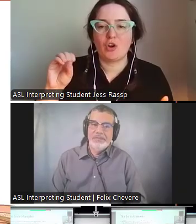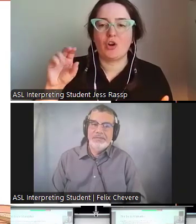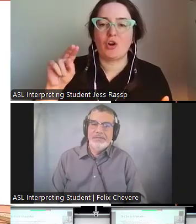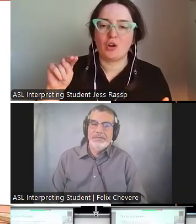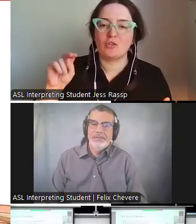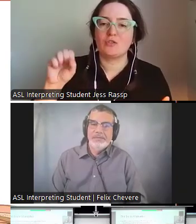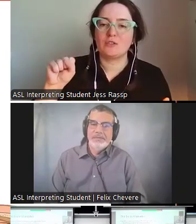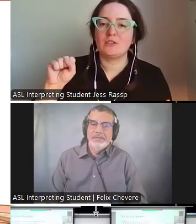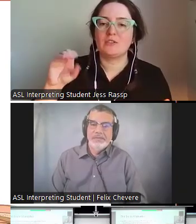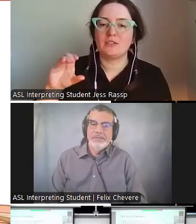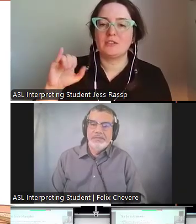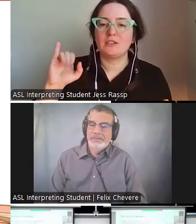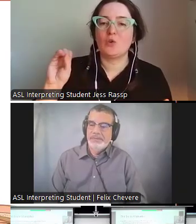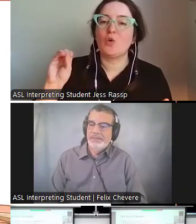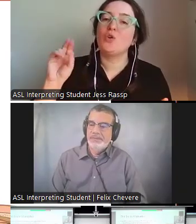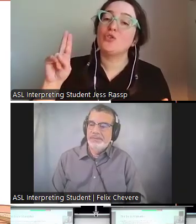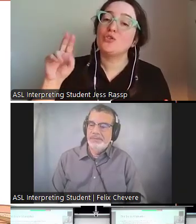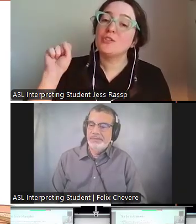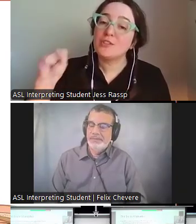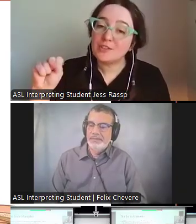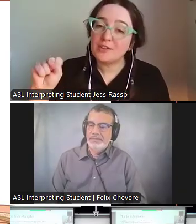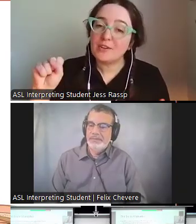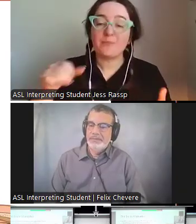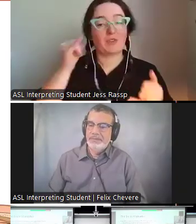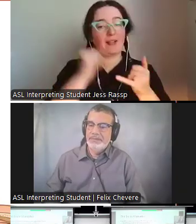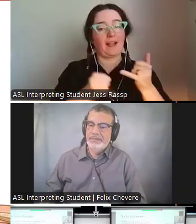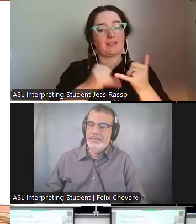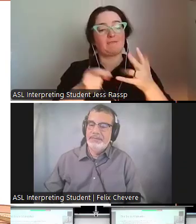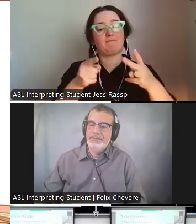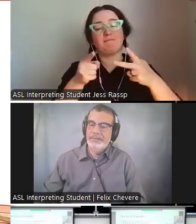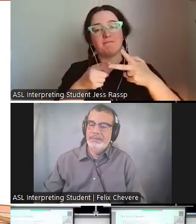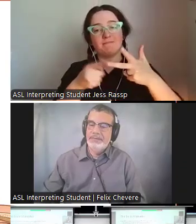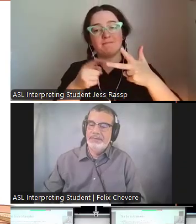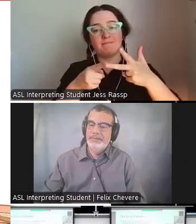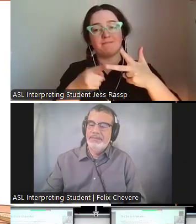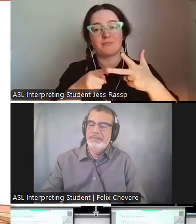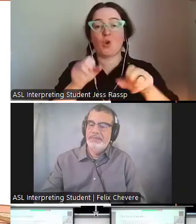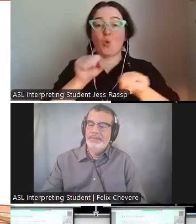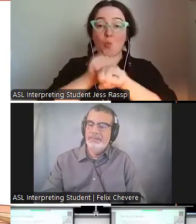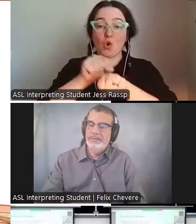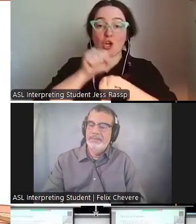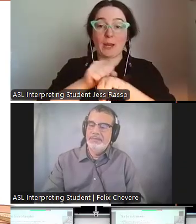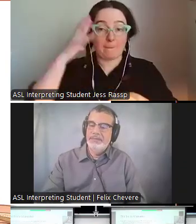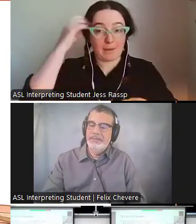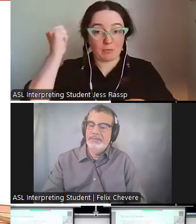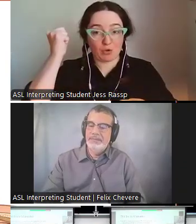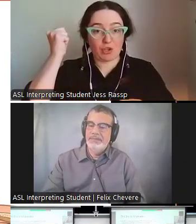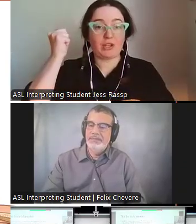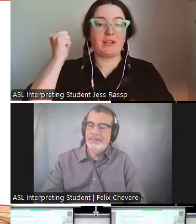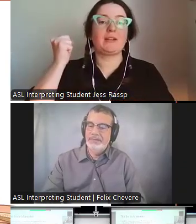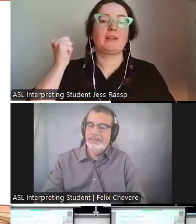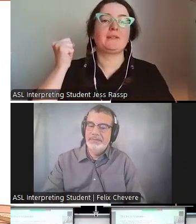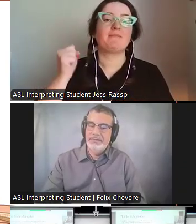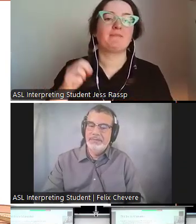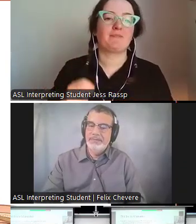time. And your working memory actually comes from mostly just the prefrontal cortex, right? You have a left and right side. Your left